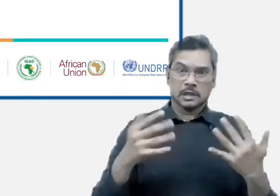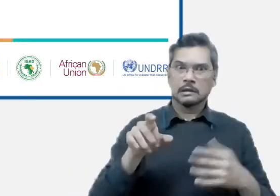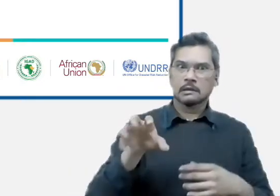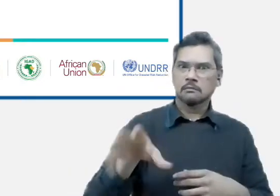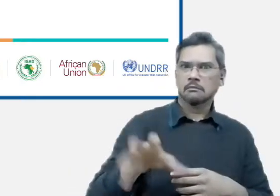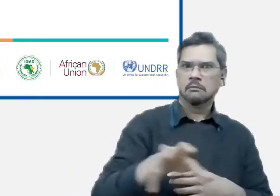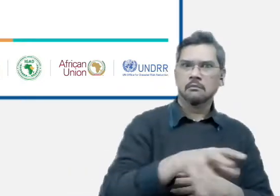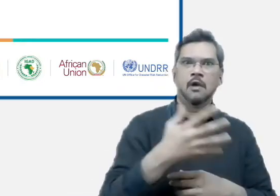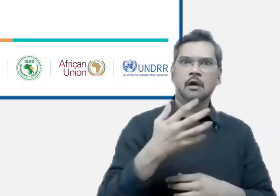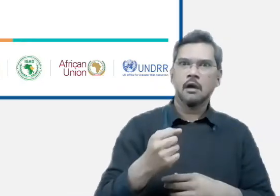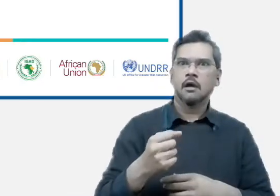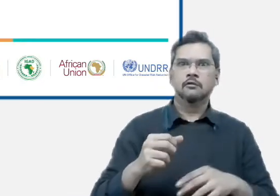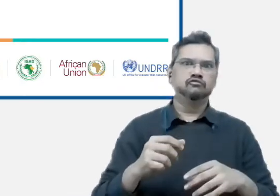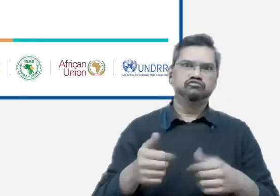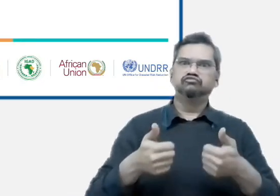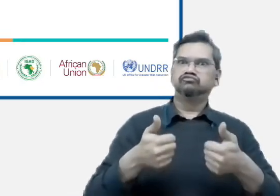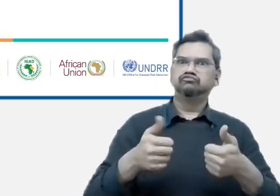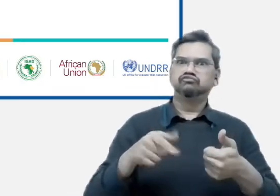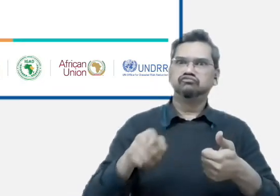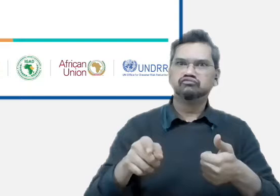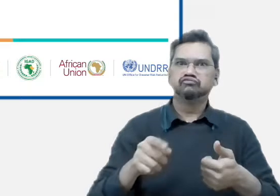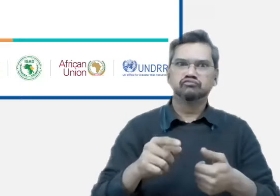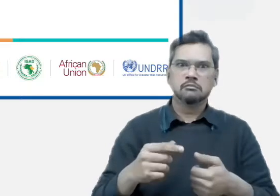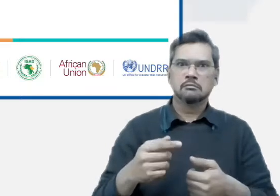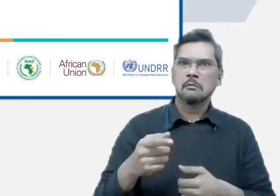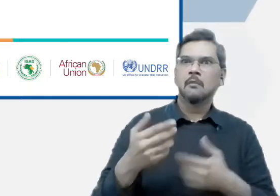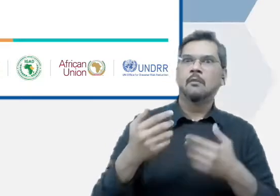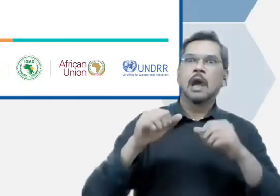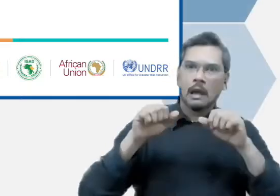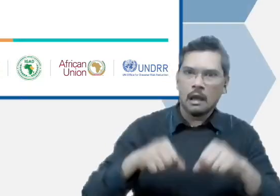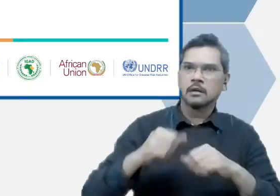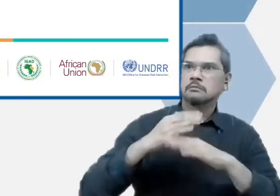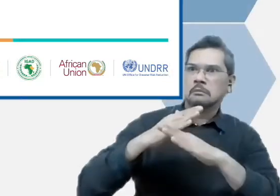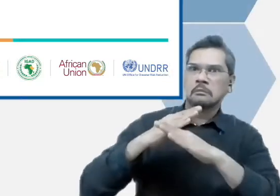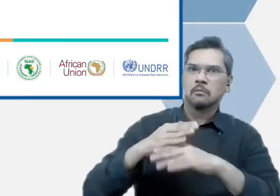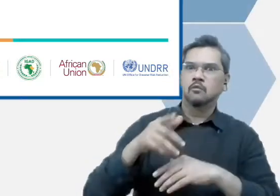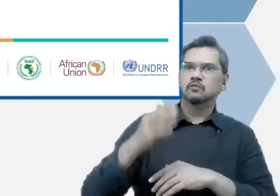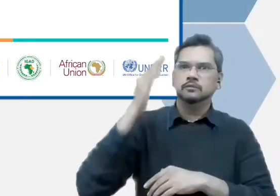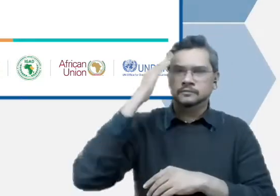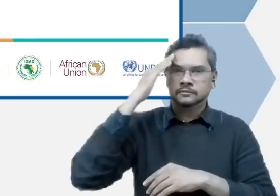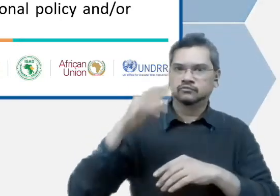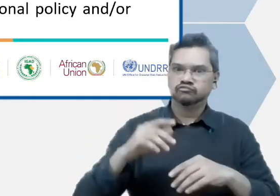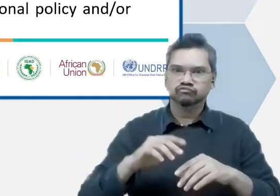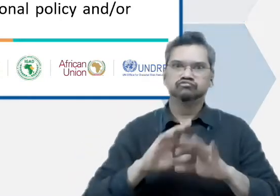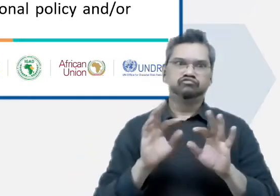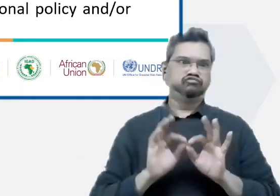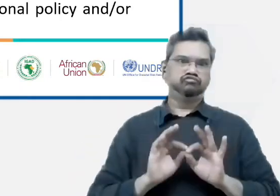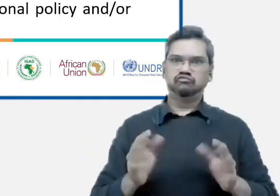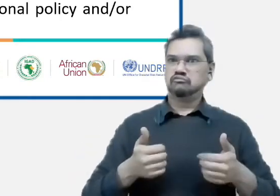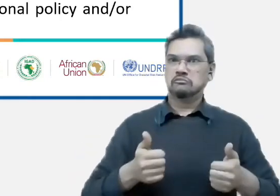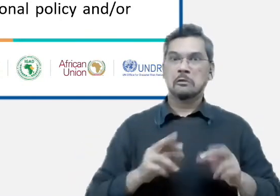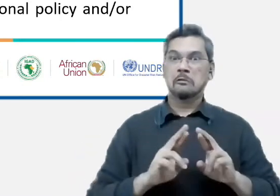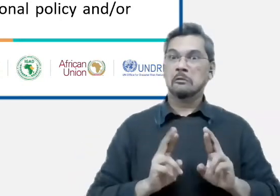I think a lot of effort is being made to link this preparedness to early action, which is very encouraging.